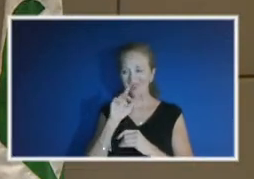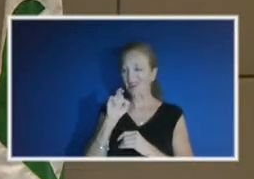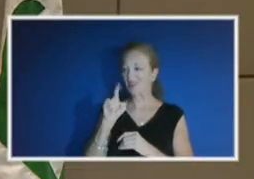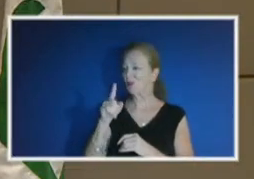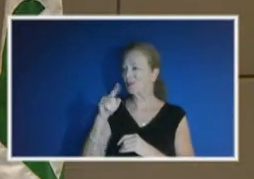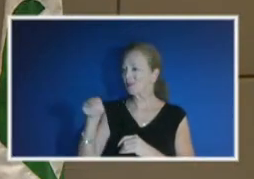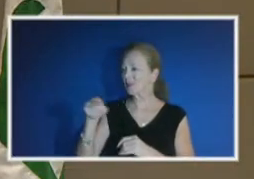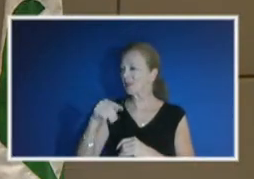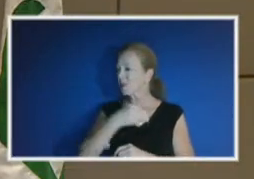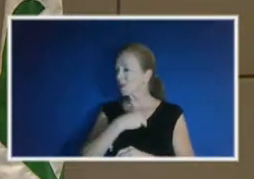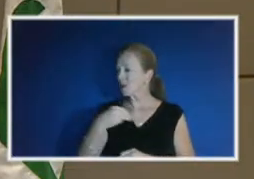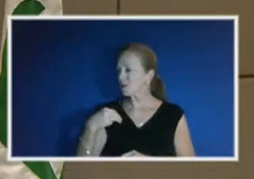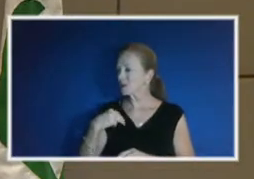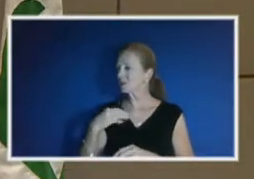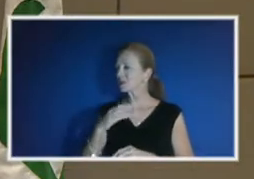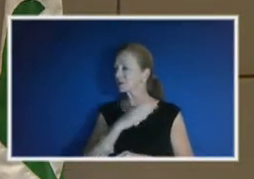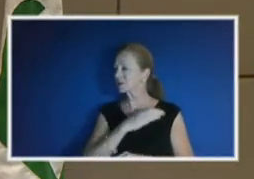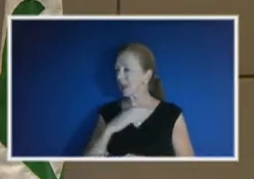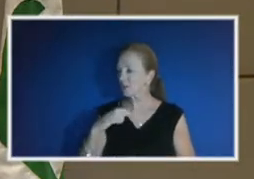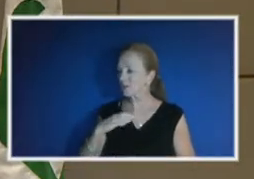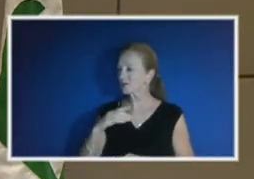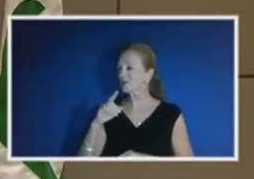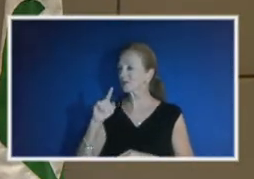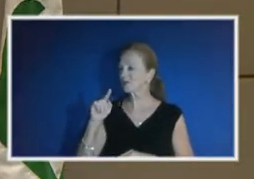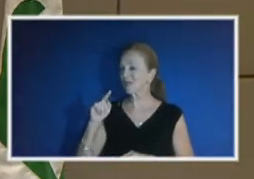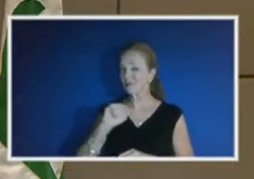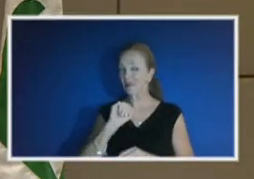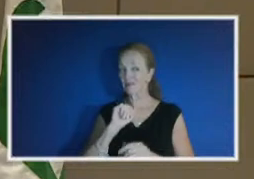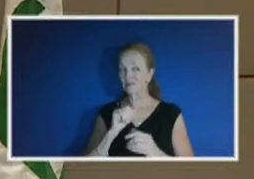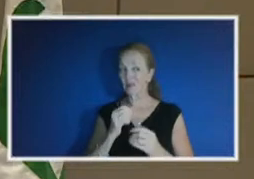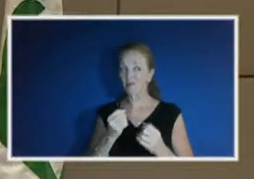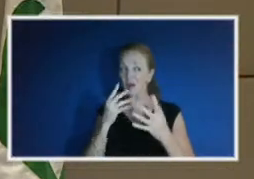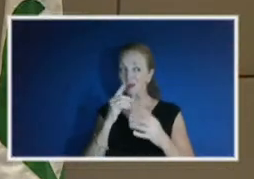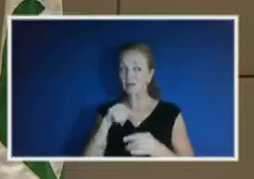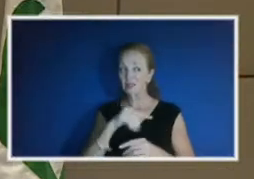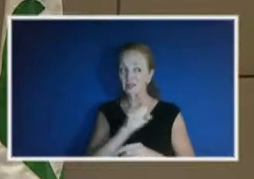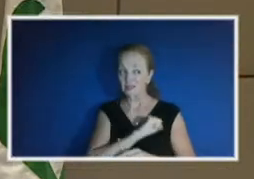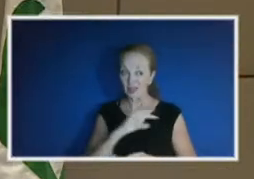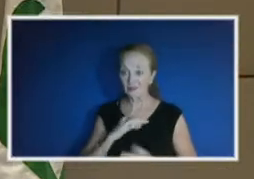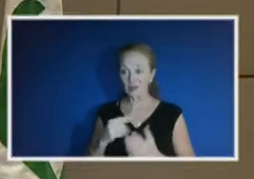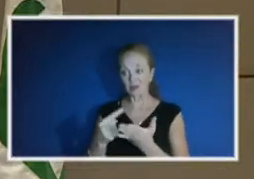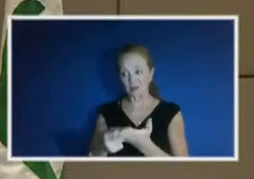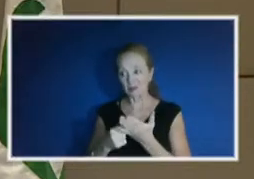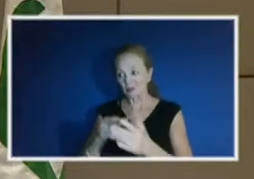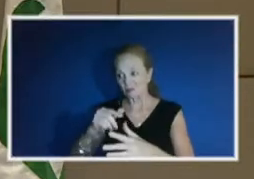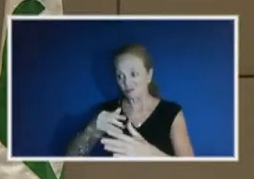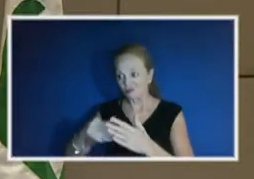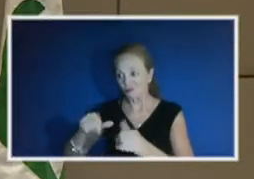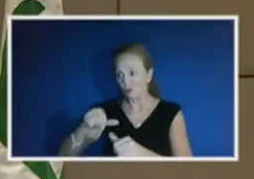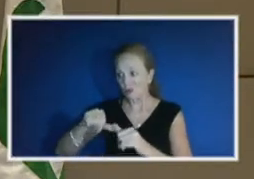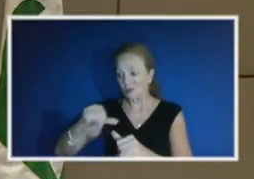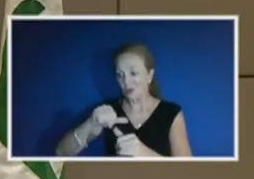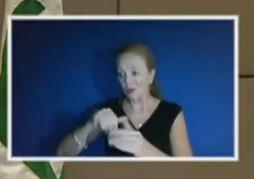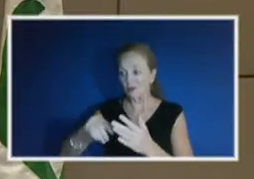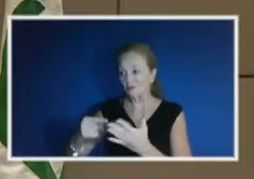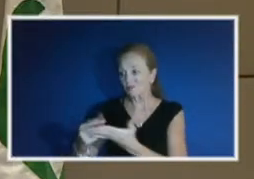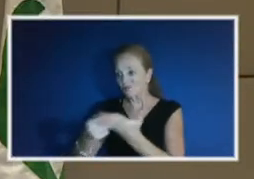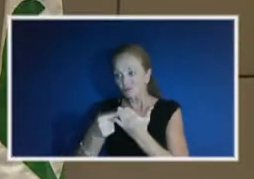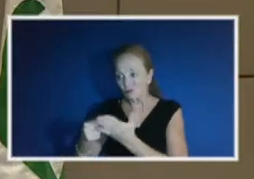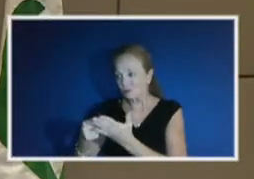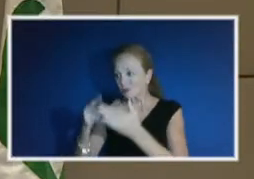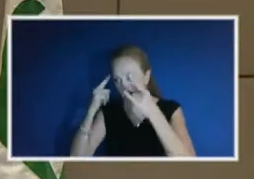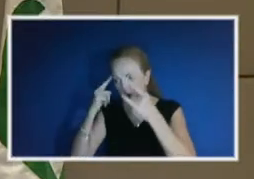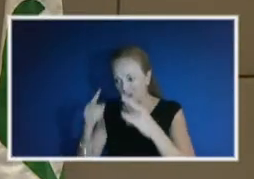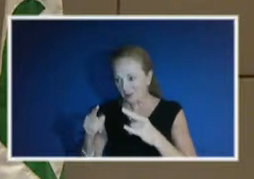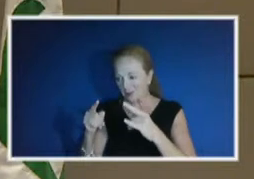council and a lot of the staff, as we discuss with each other these decisions that we have to make, will